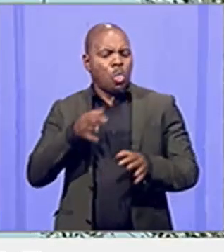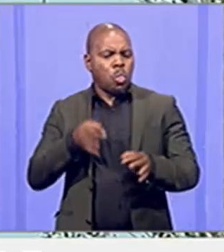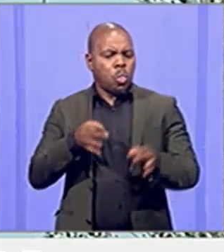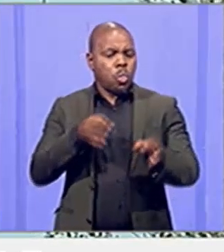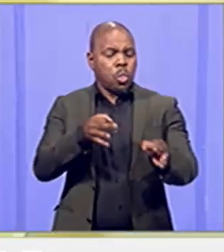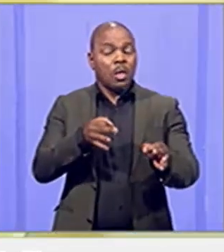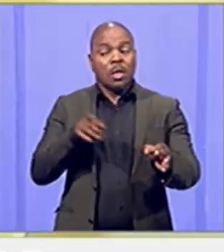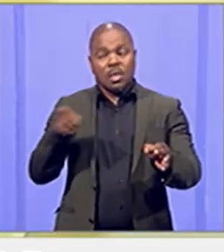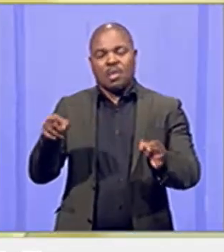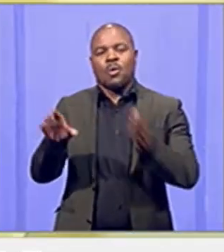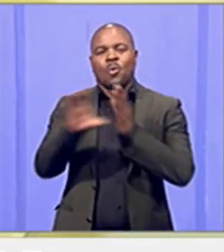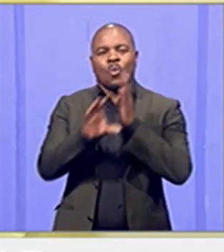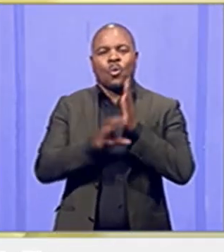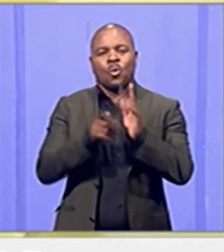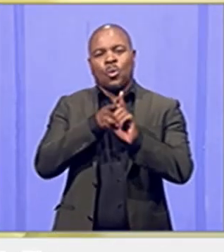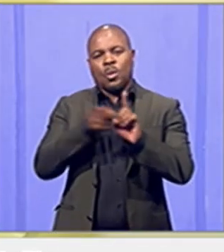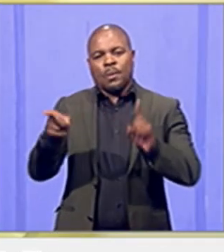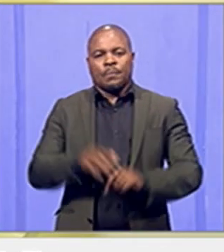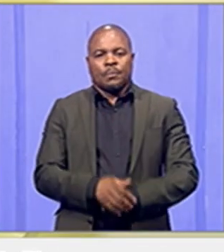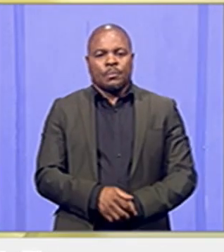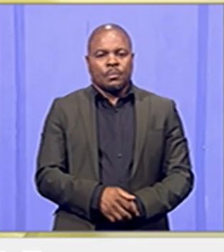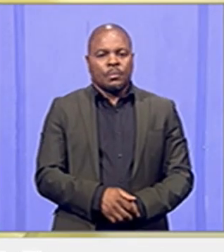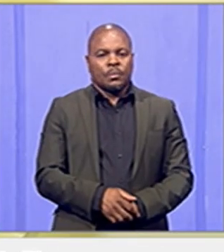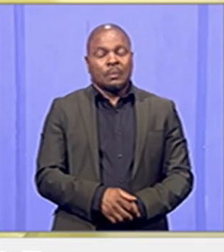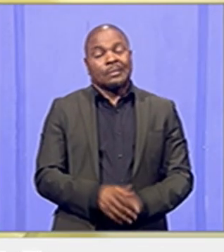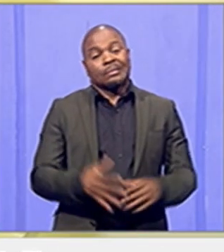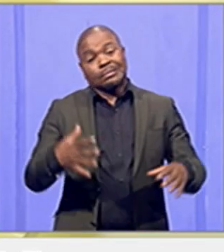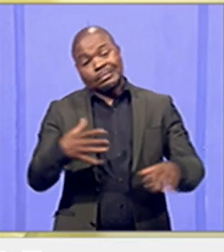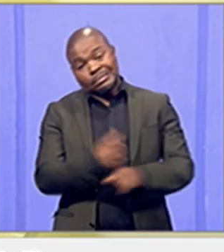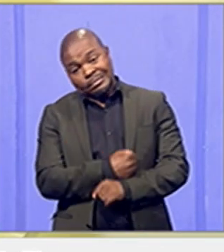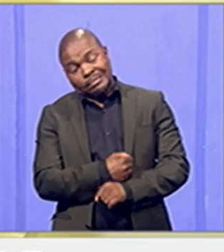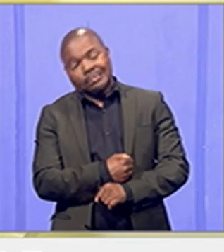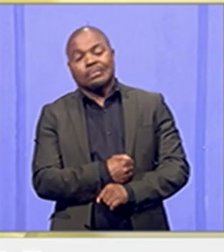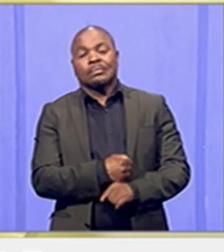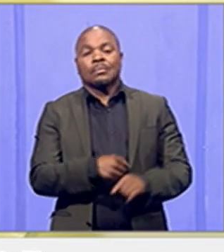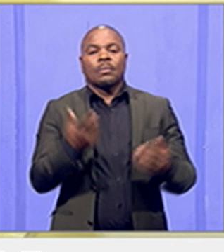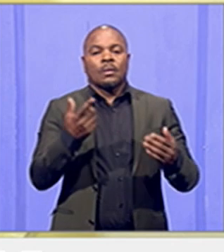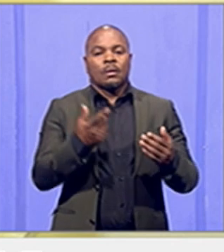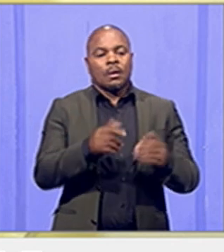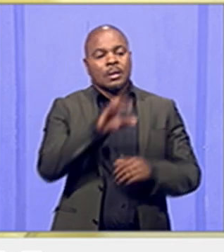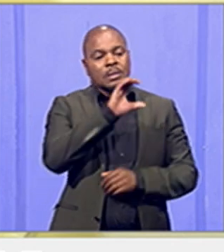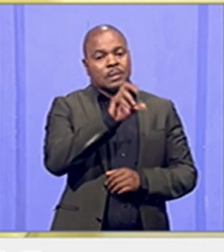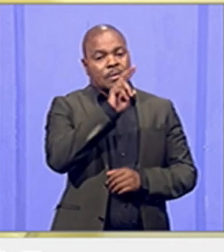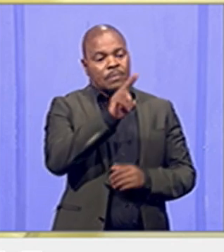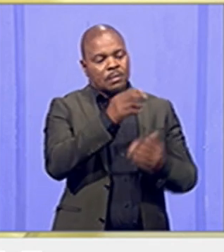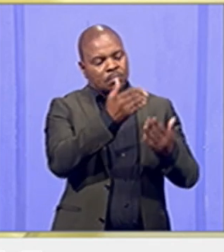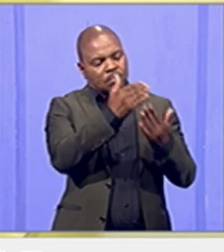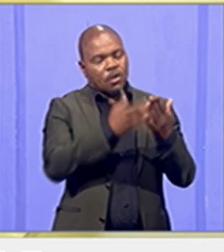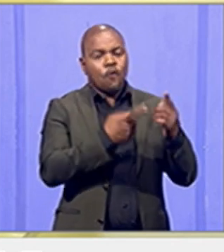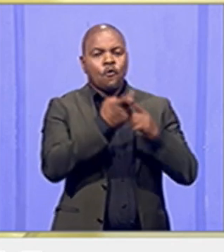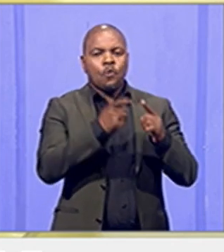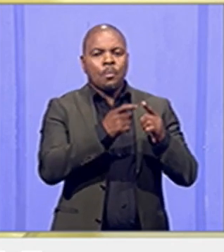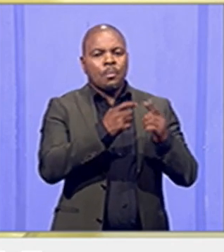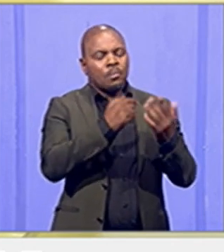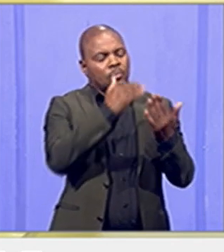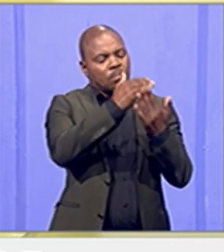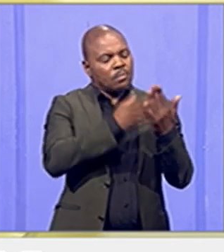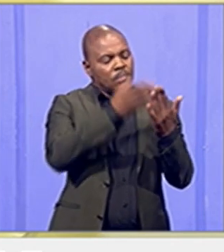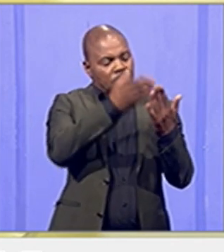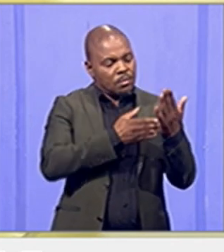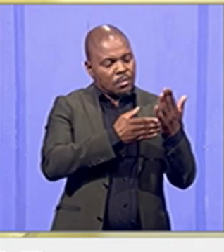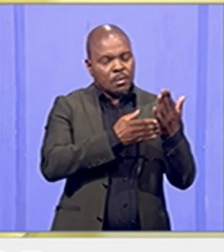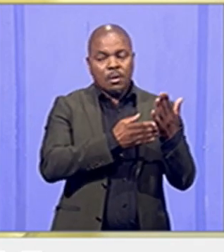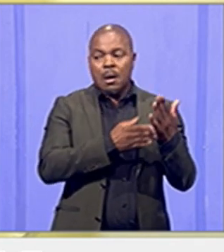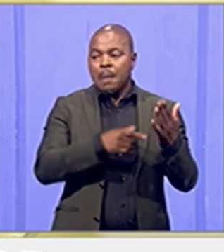molaotheong. Unfortunately, the resumes of the candidates were only handed to the president in